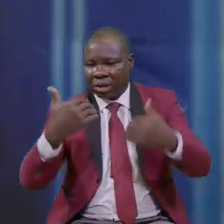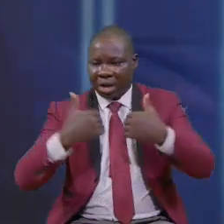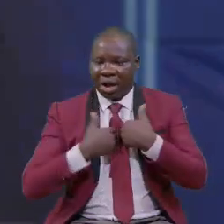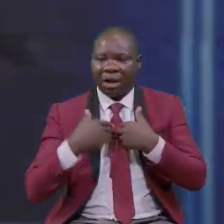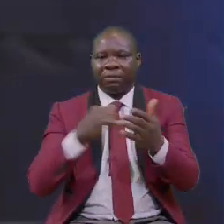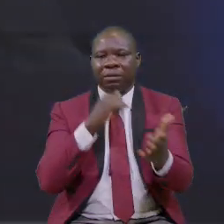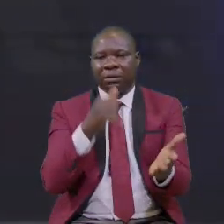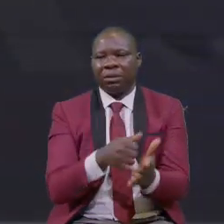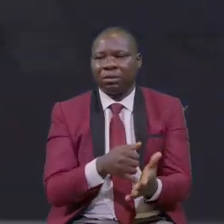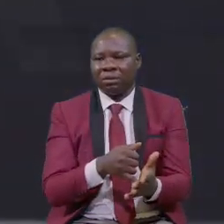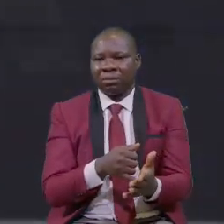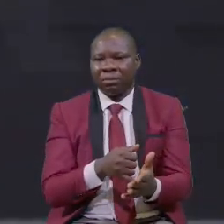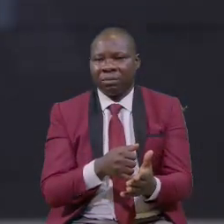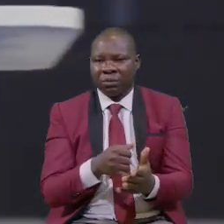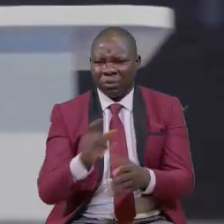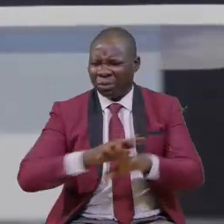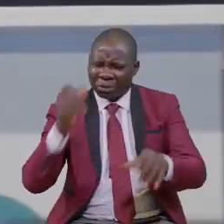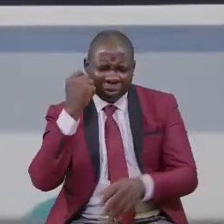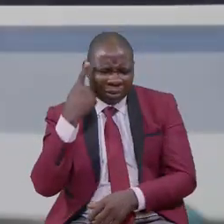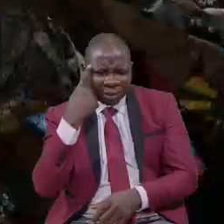understand. You can